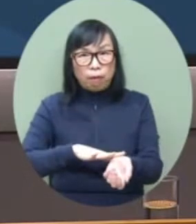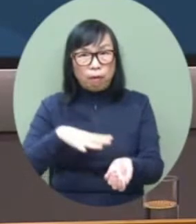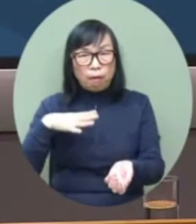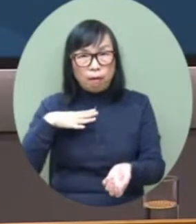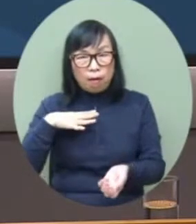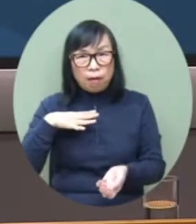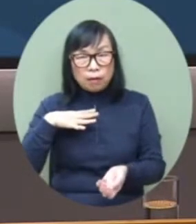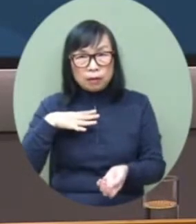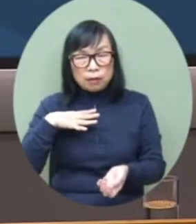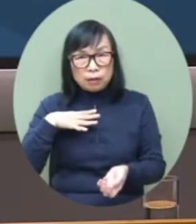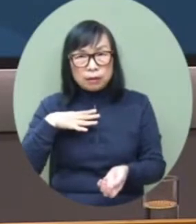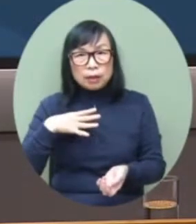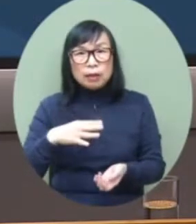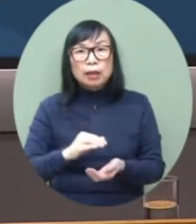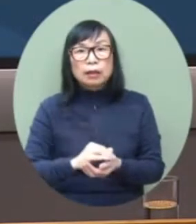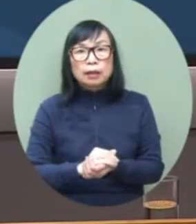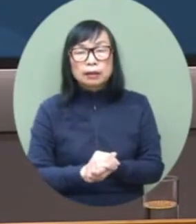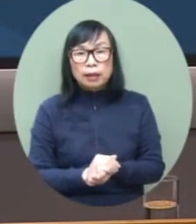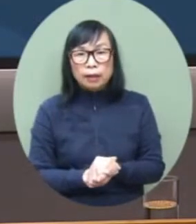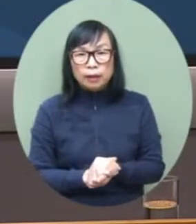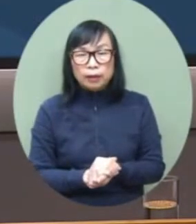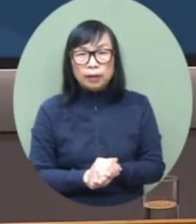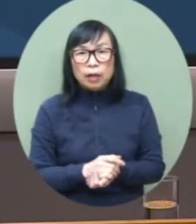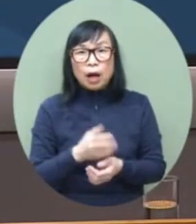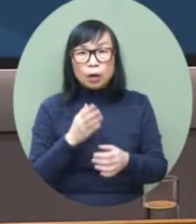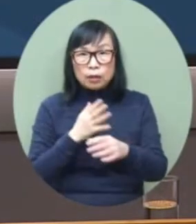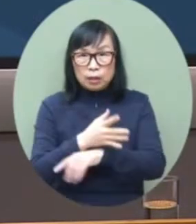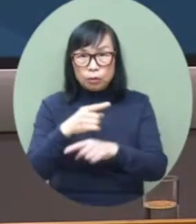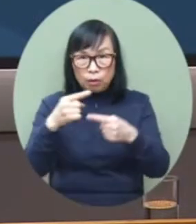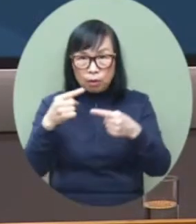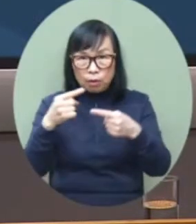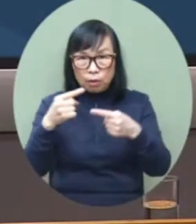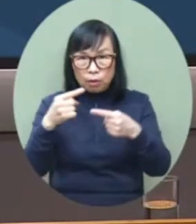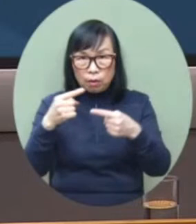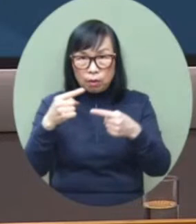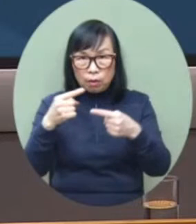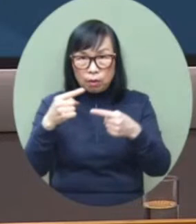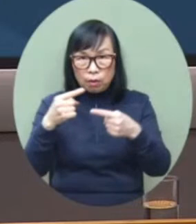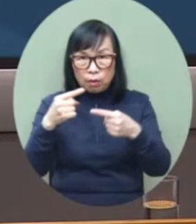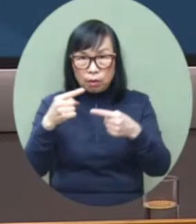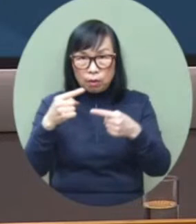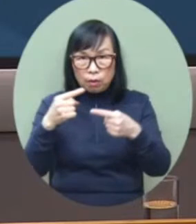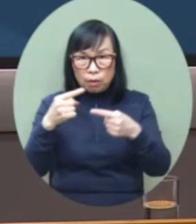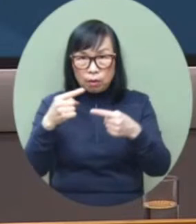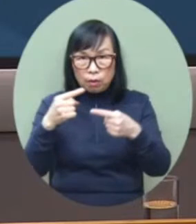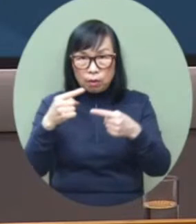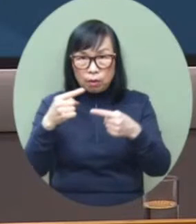more than 10,000 positive cases, and also with the experience